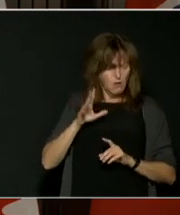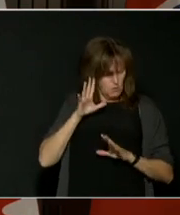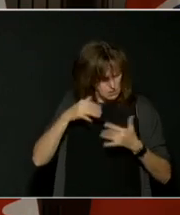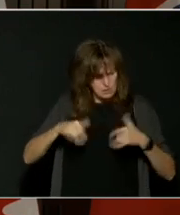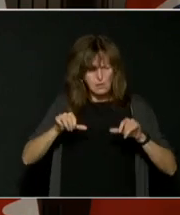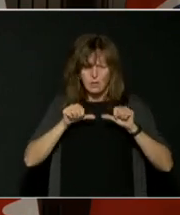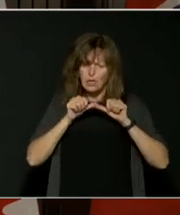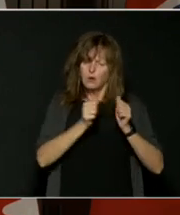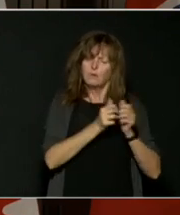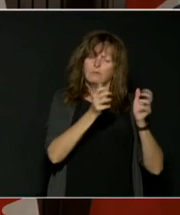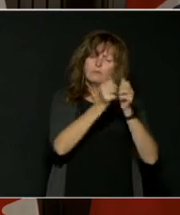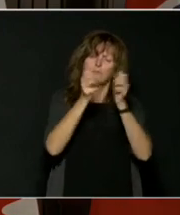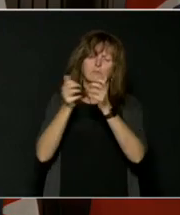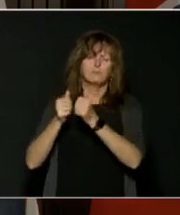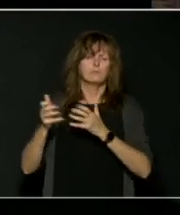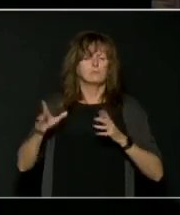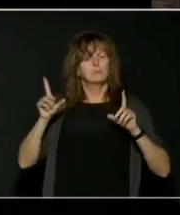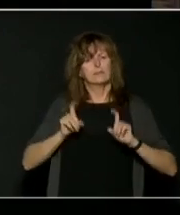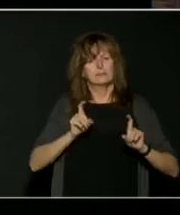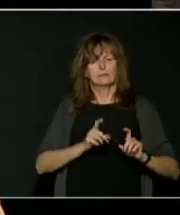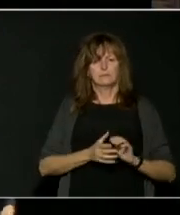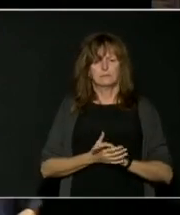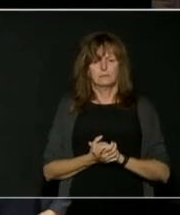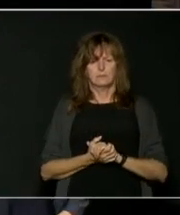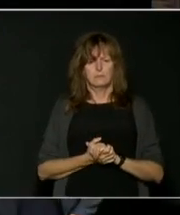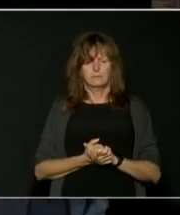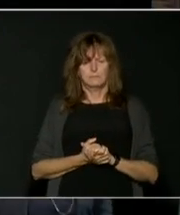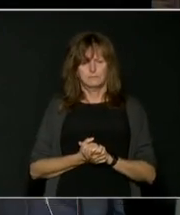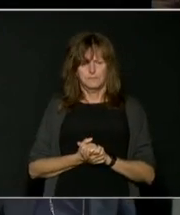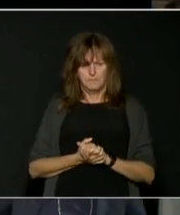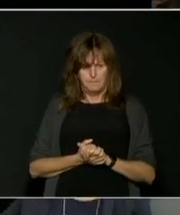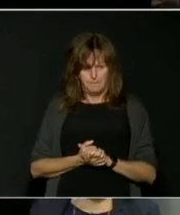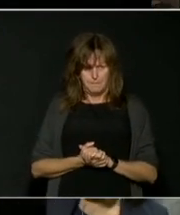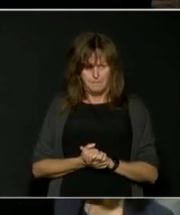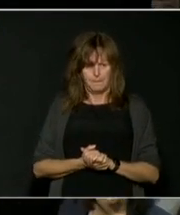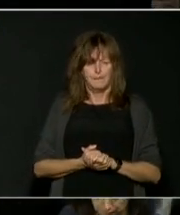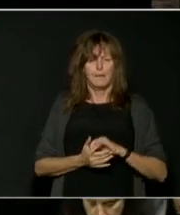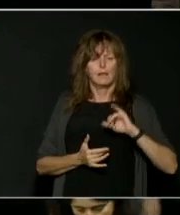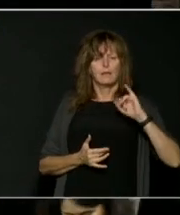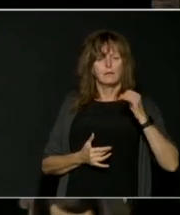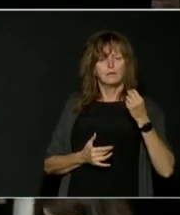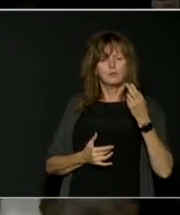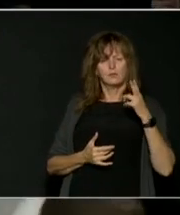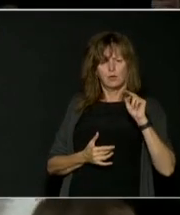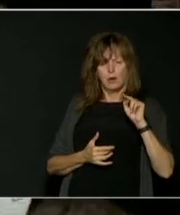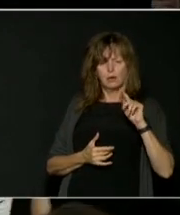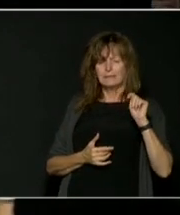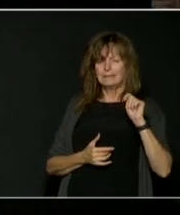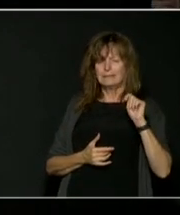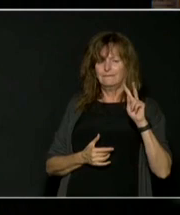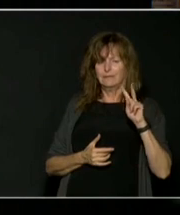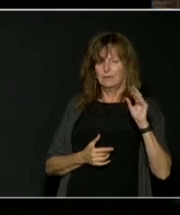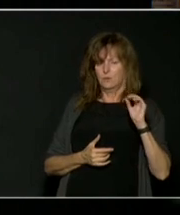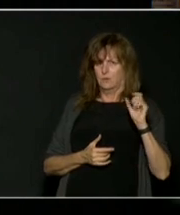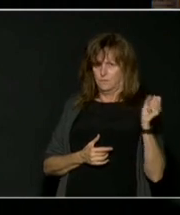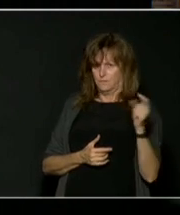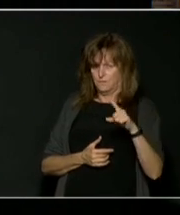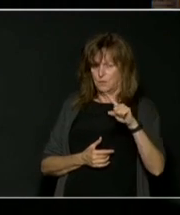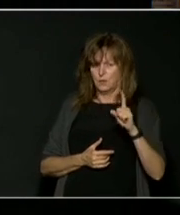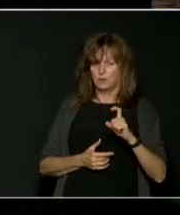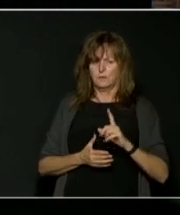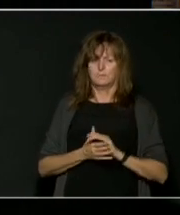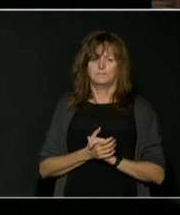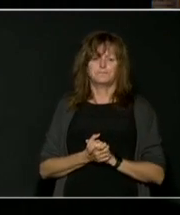question. Your next question comes from John McGrath with TVO. Please go ahead. Thank you for taking my question.